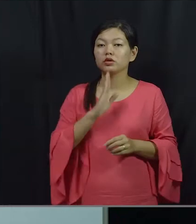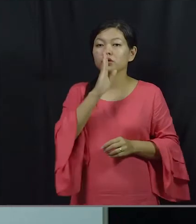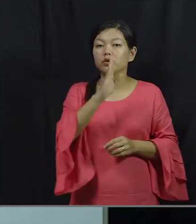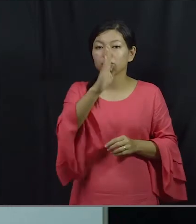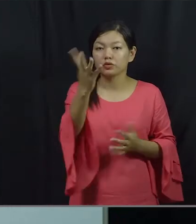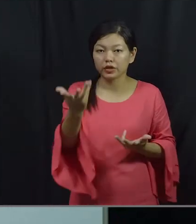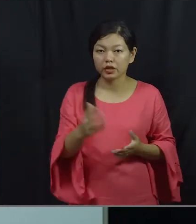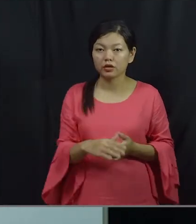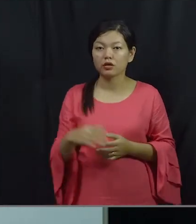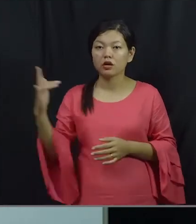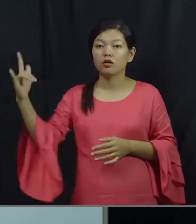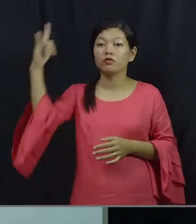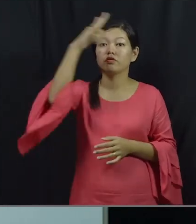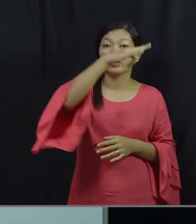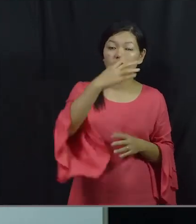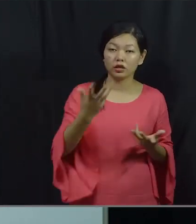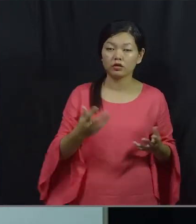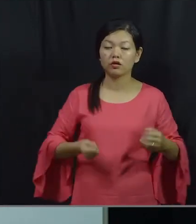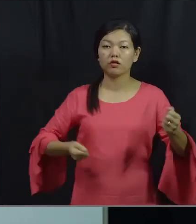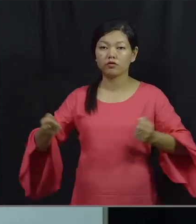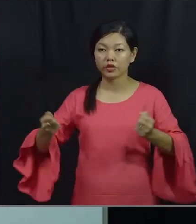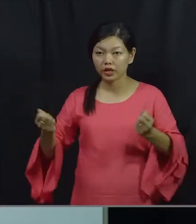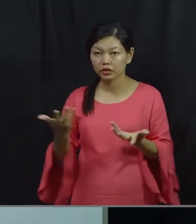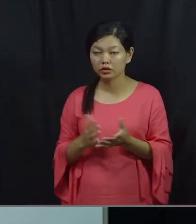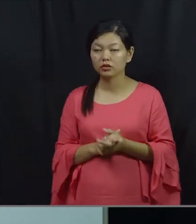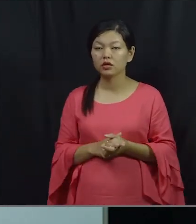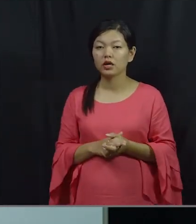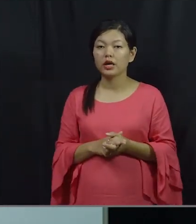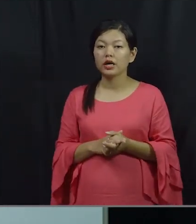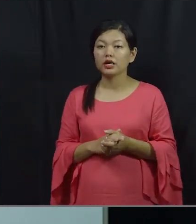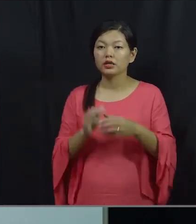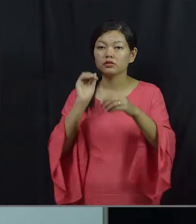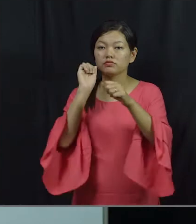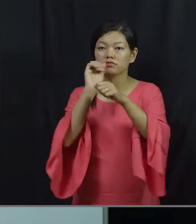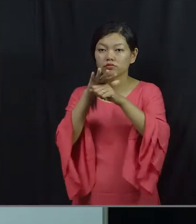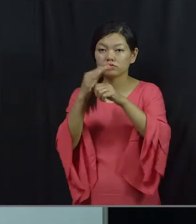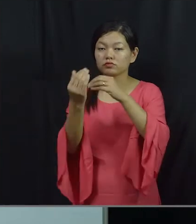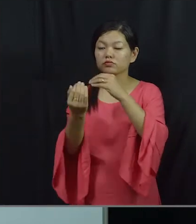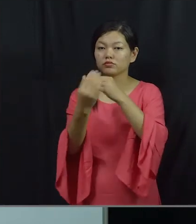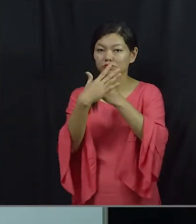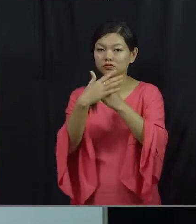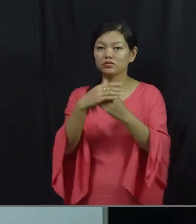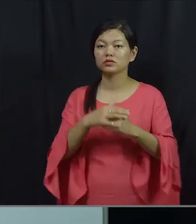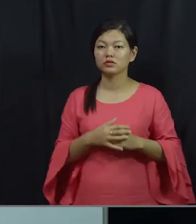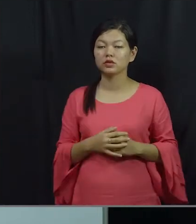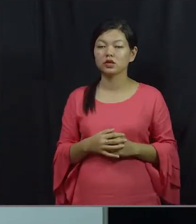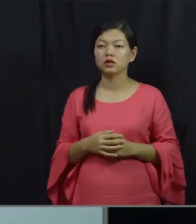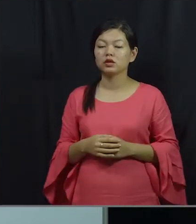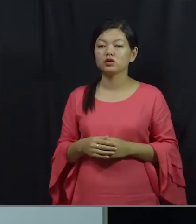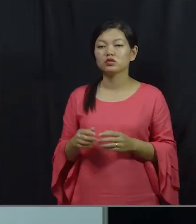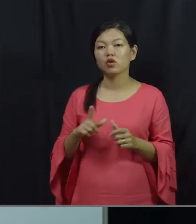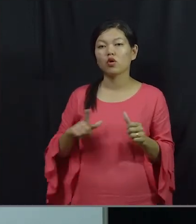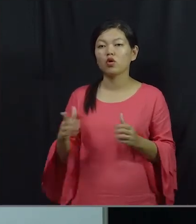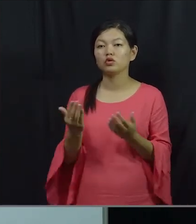know, the internet, fax. Okay, so those are coming under transport and communication. Then warehousing. Warehousing means what?